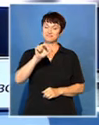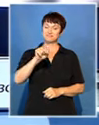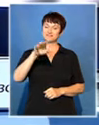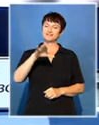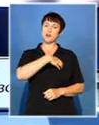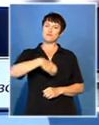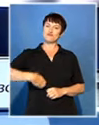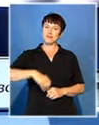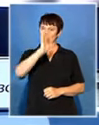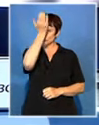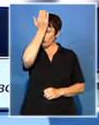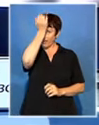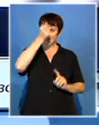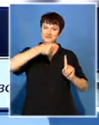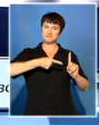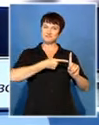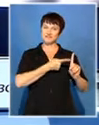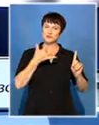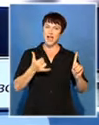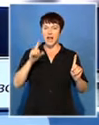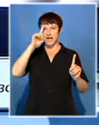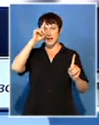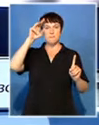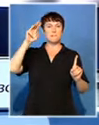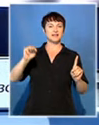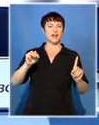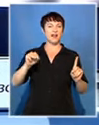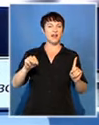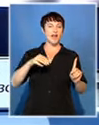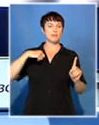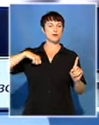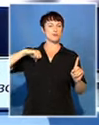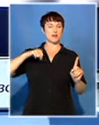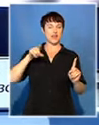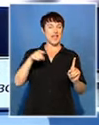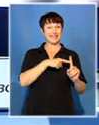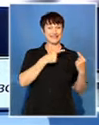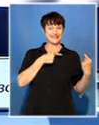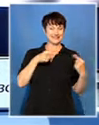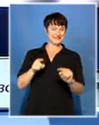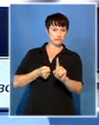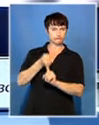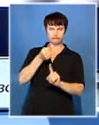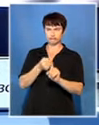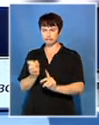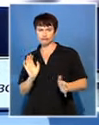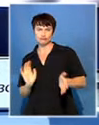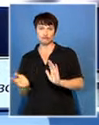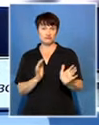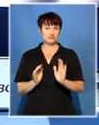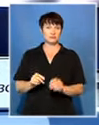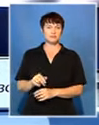ANC President Jacob Zuma has hit the mobilisation campaign today in the Nelson Mandela Metropolitan. The president interacted